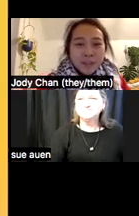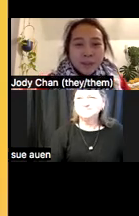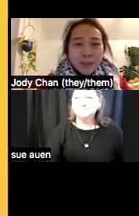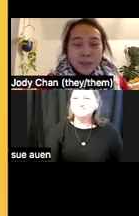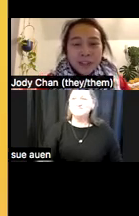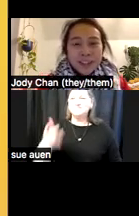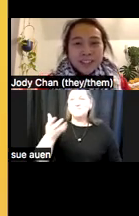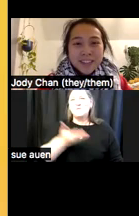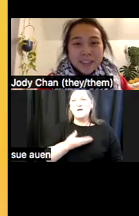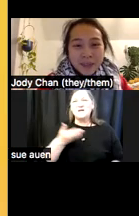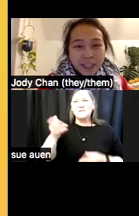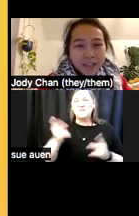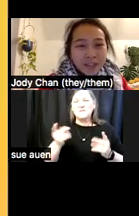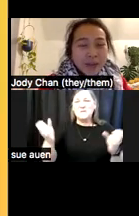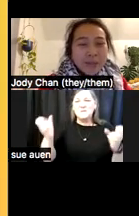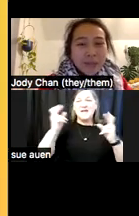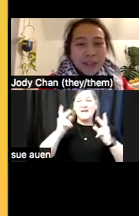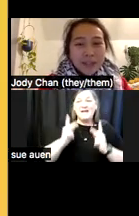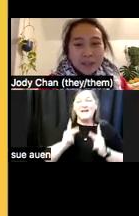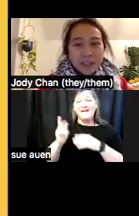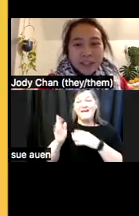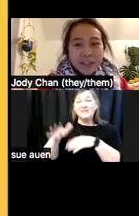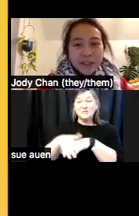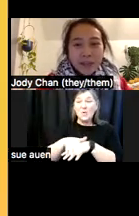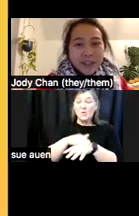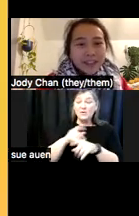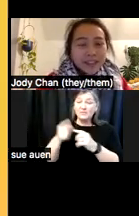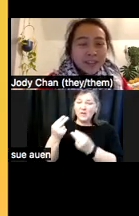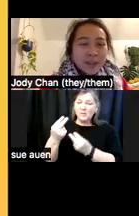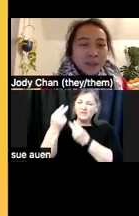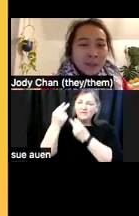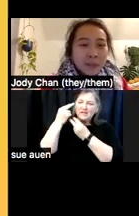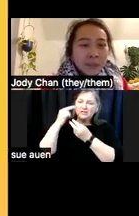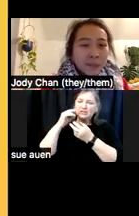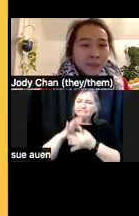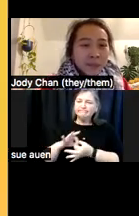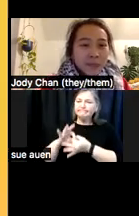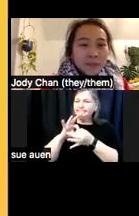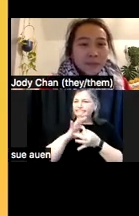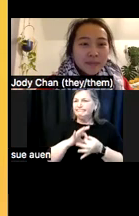Welcoming folks back slowly from that reflection space.